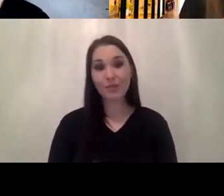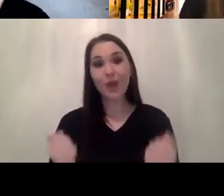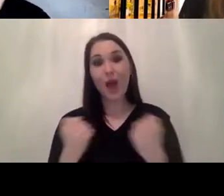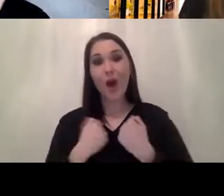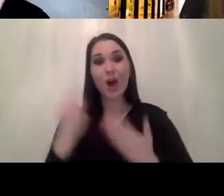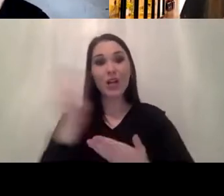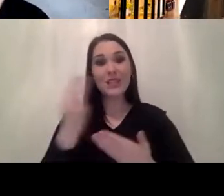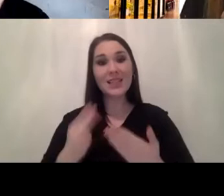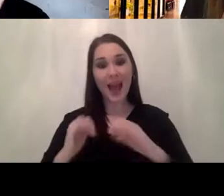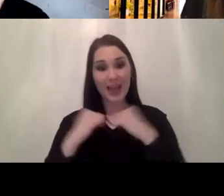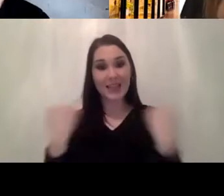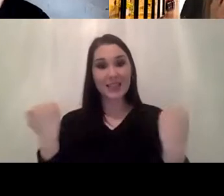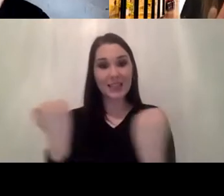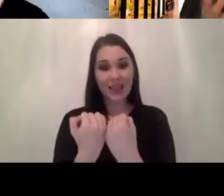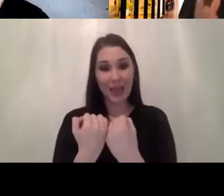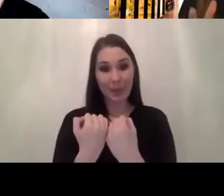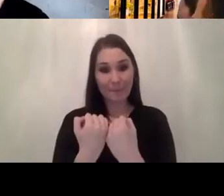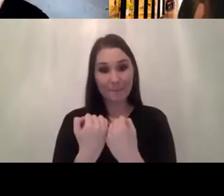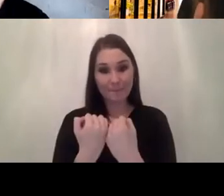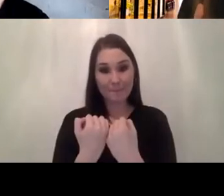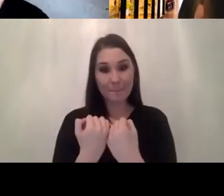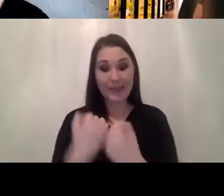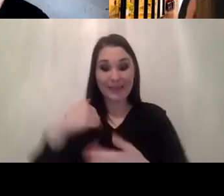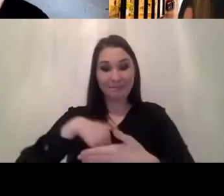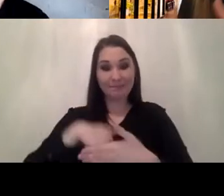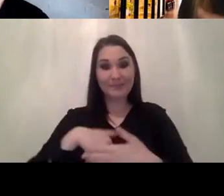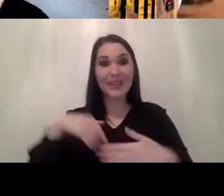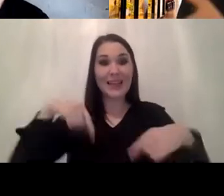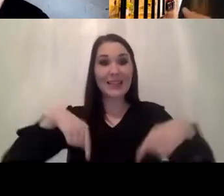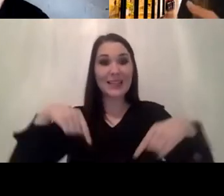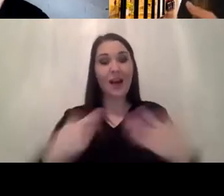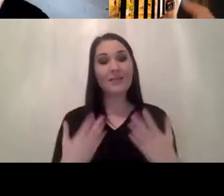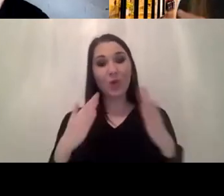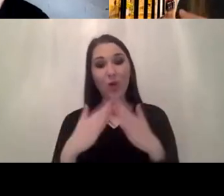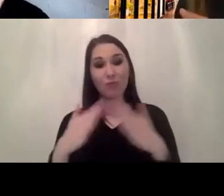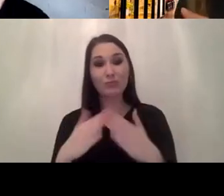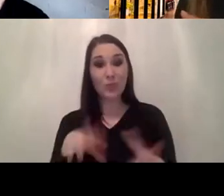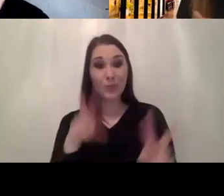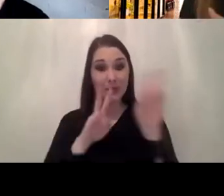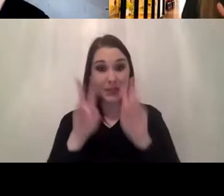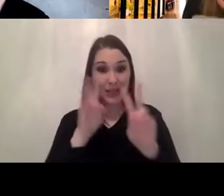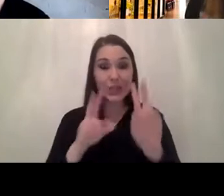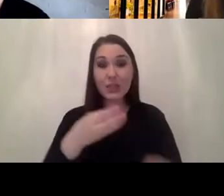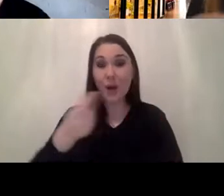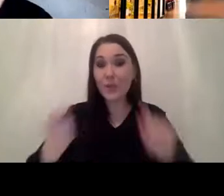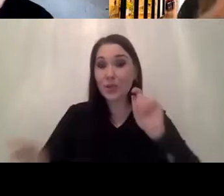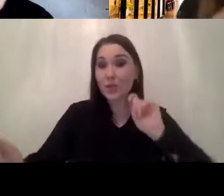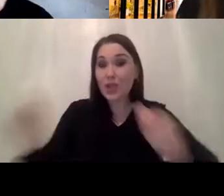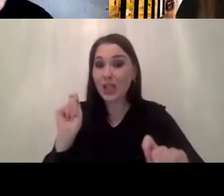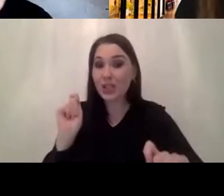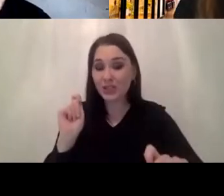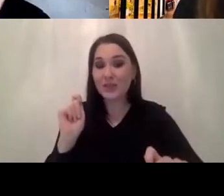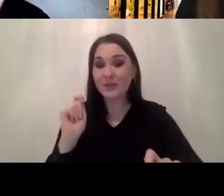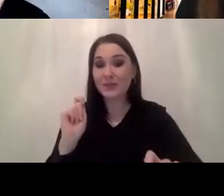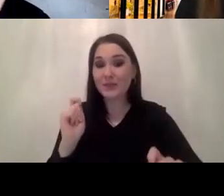work. And also we started seeing some changes on the kind of things that we, you know, we design. So if we flip the